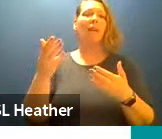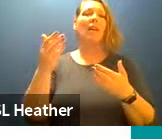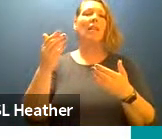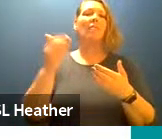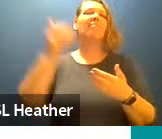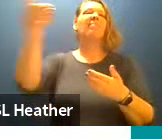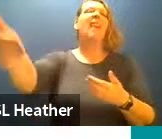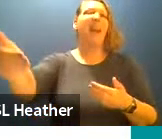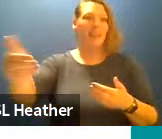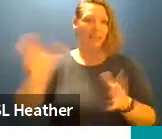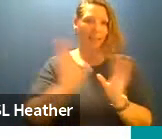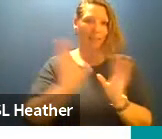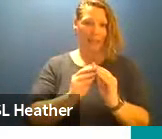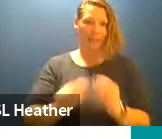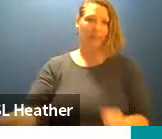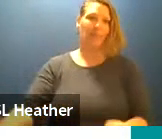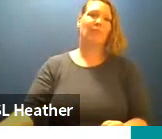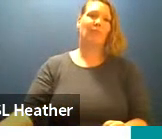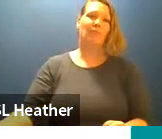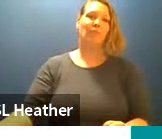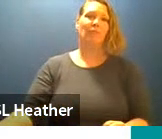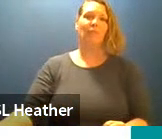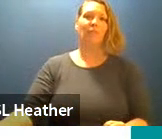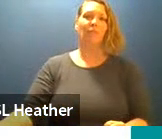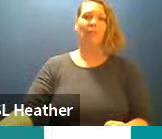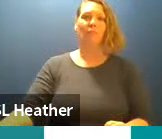their next meeting. Next slide.